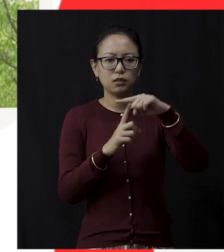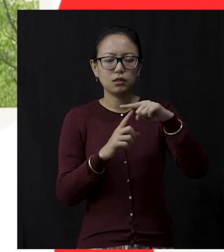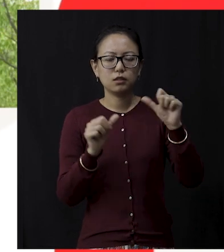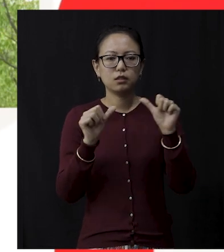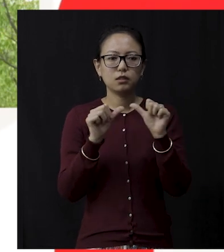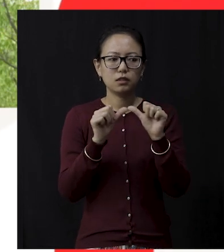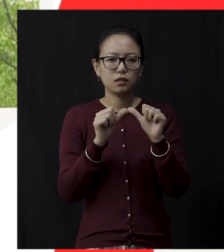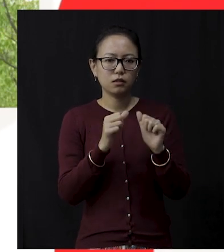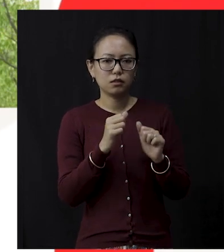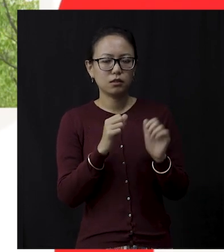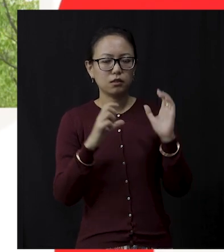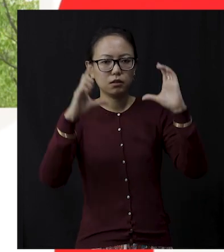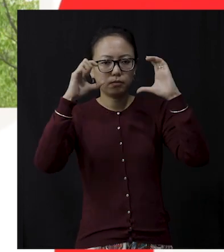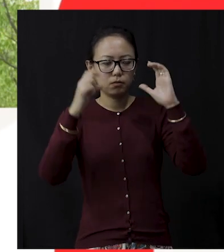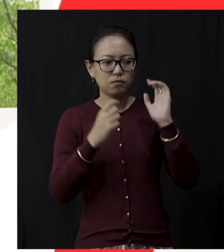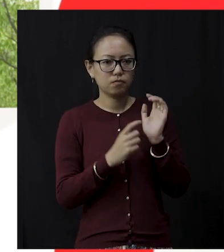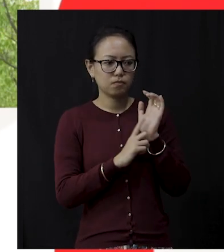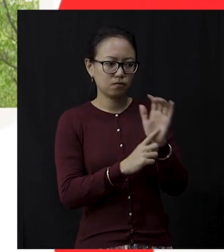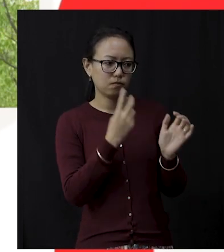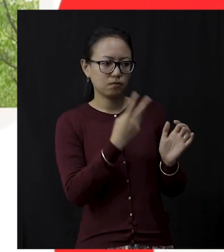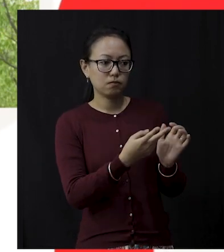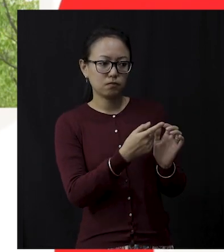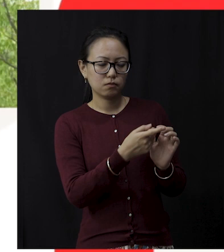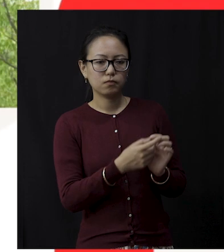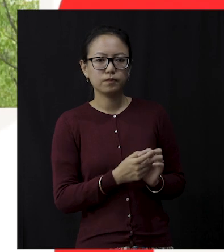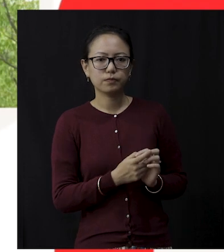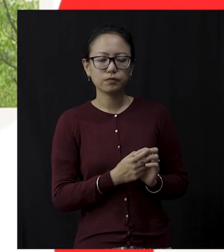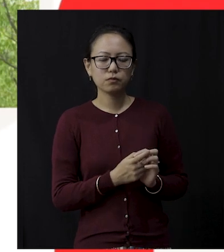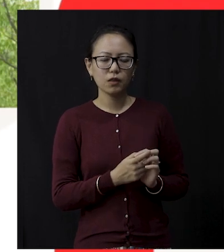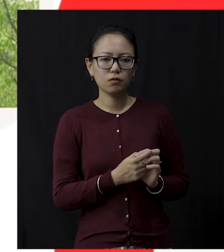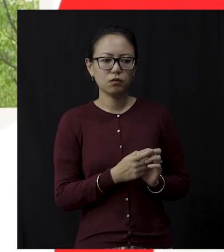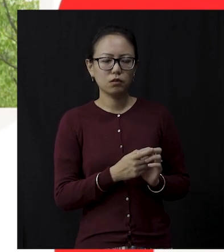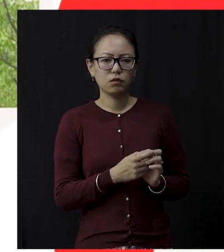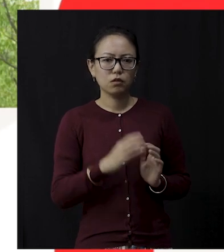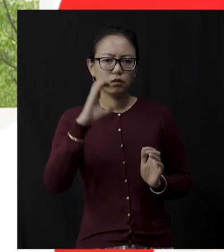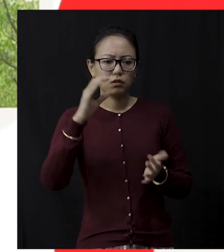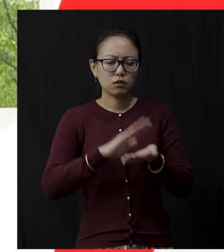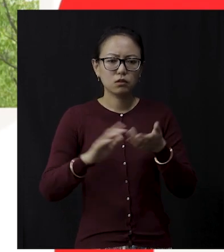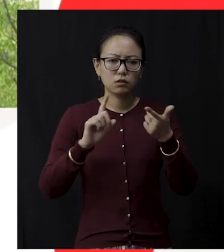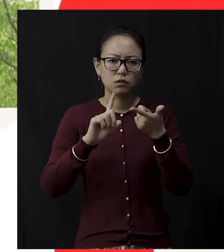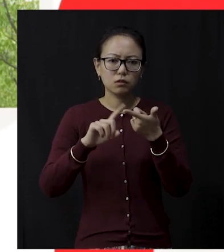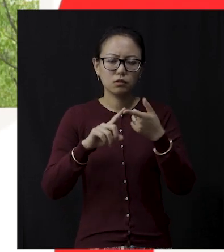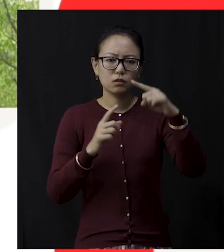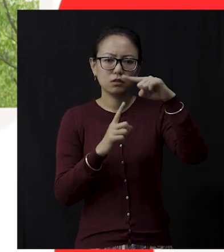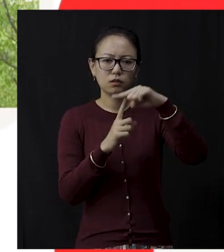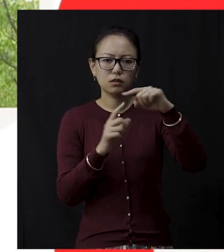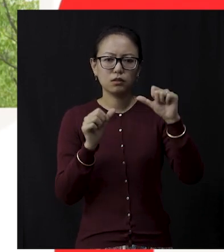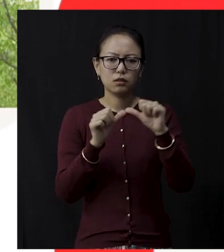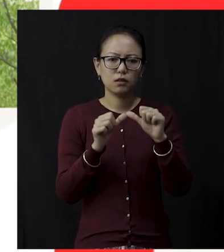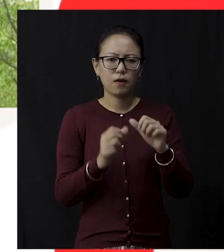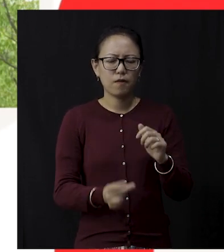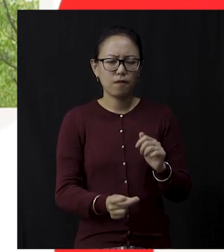cheetah. It's very interesting. Cheetah is the world fastest, fastest